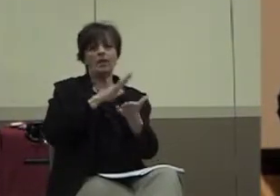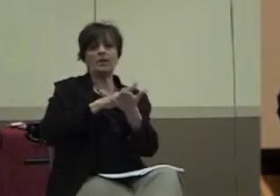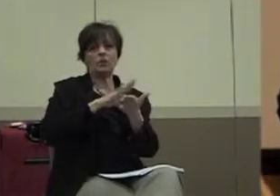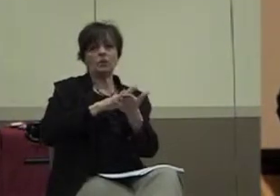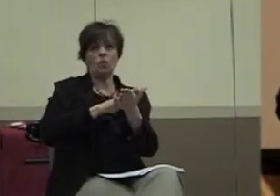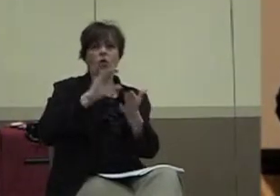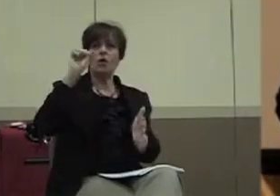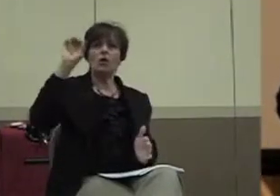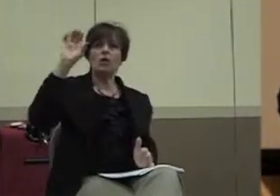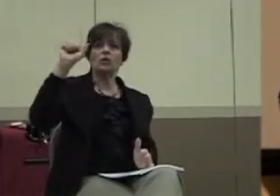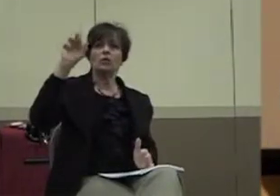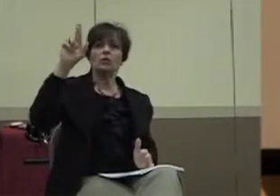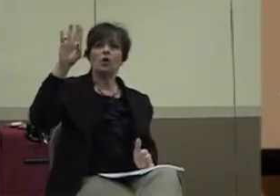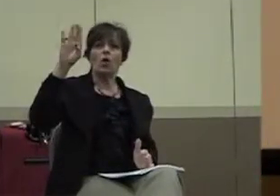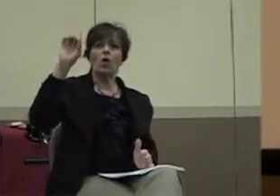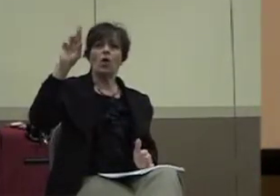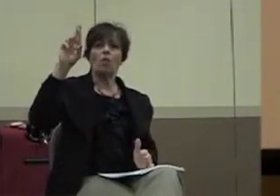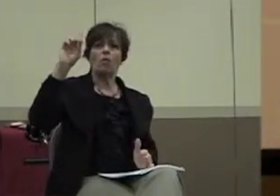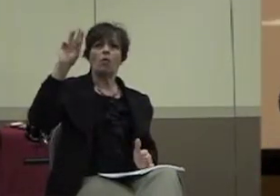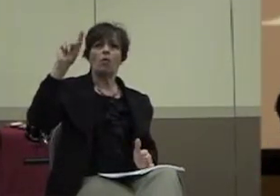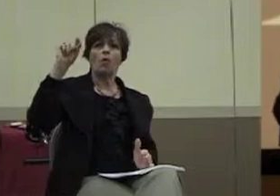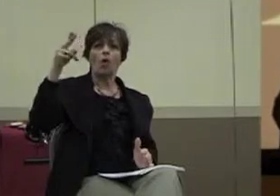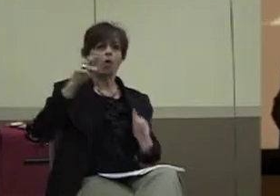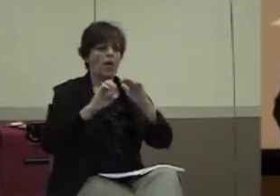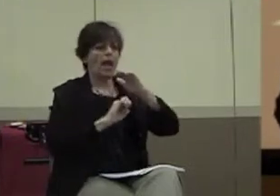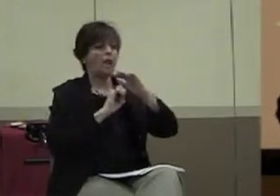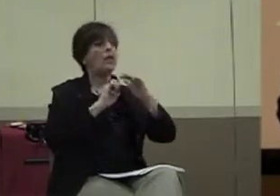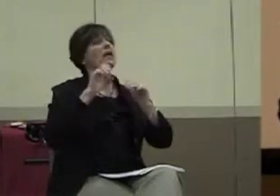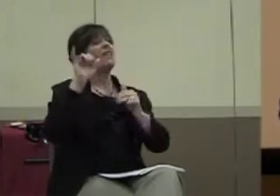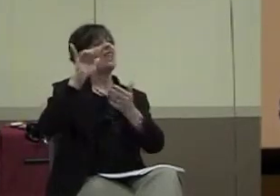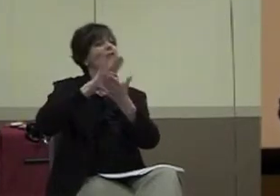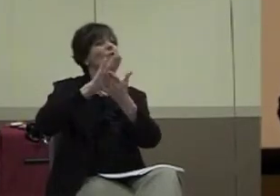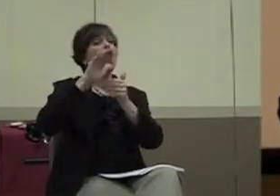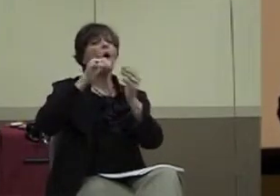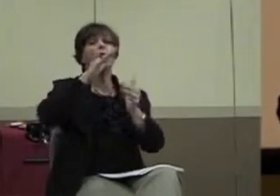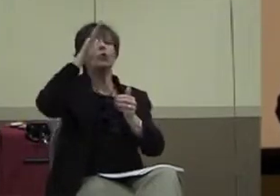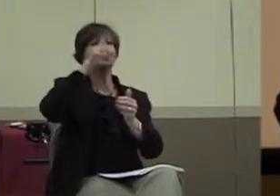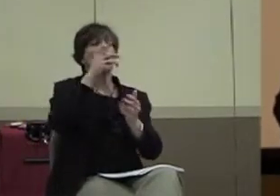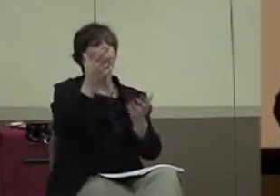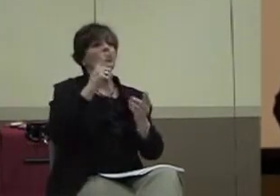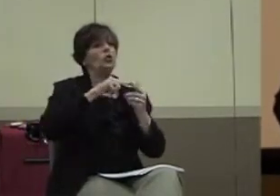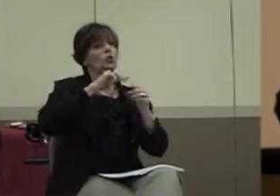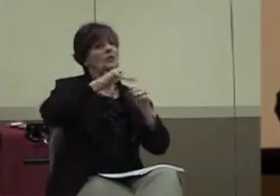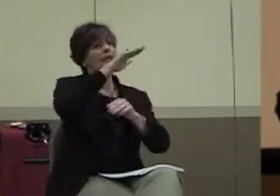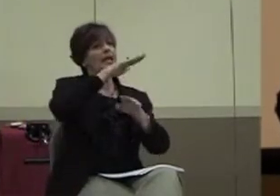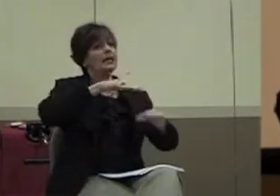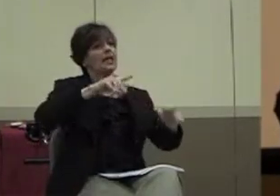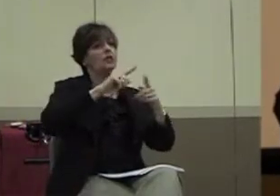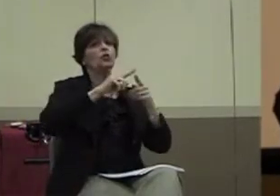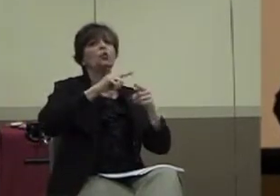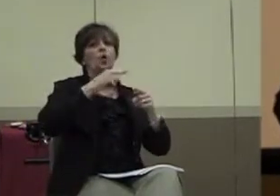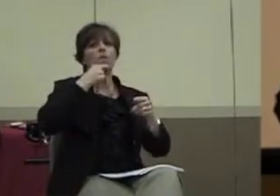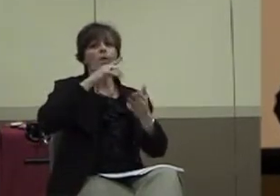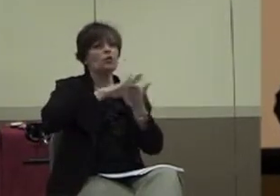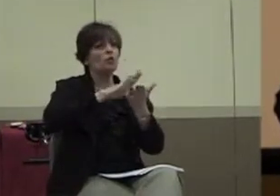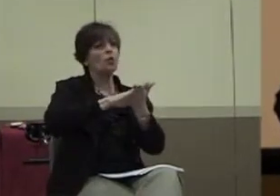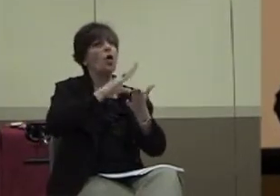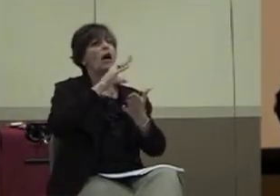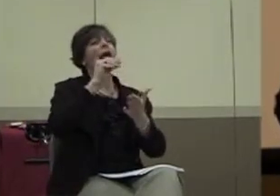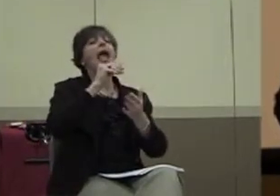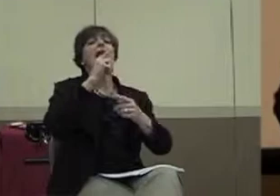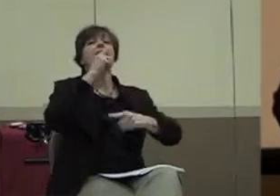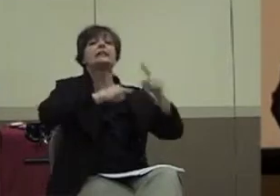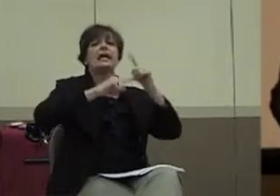Scarborough Elementary, was the school where all the parents who wanted to send their kids to public school and have their kids do signing